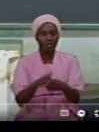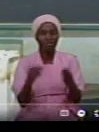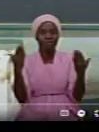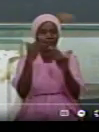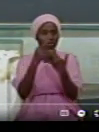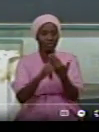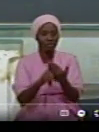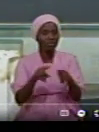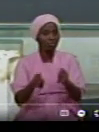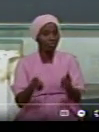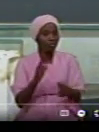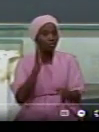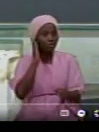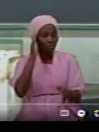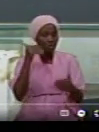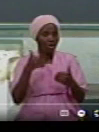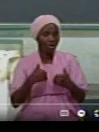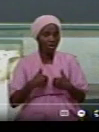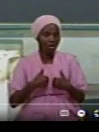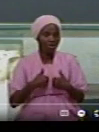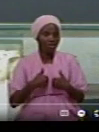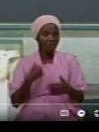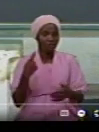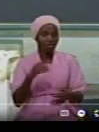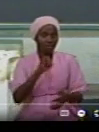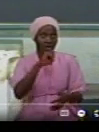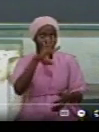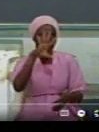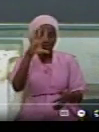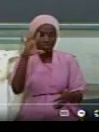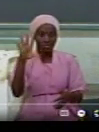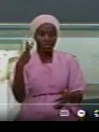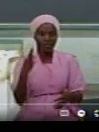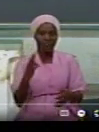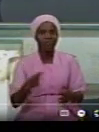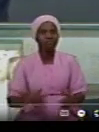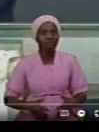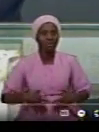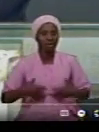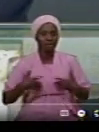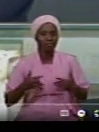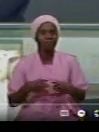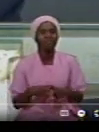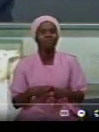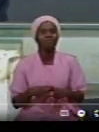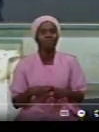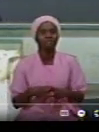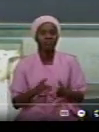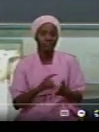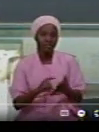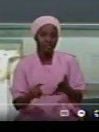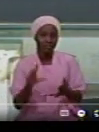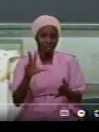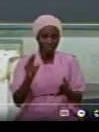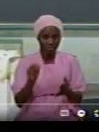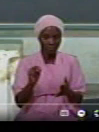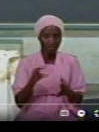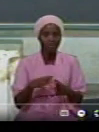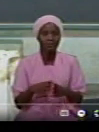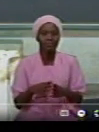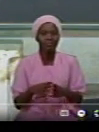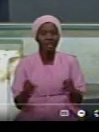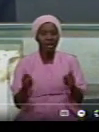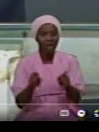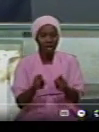shall have the light of life. Verse 30, as he spake